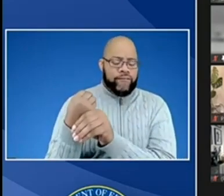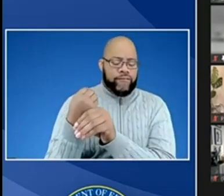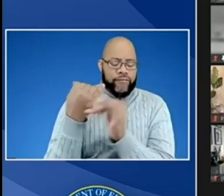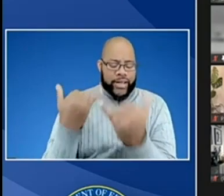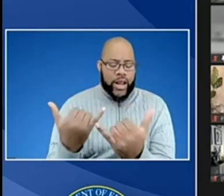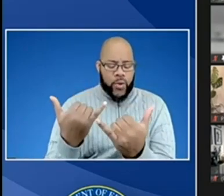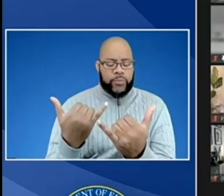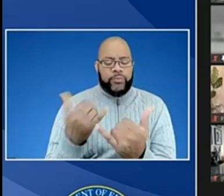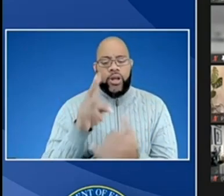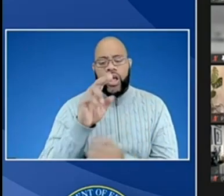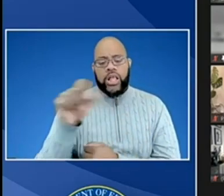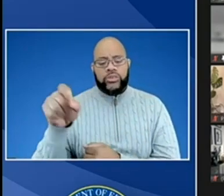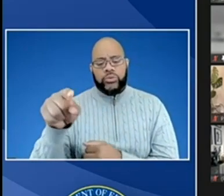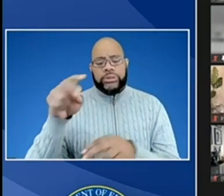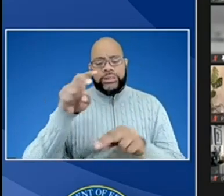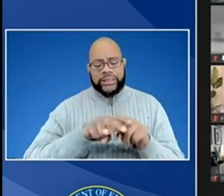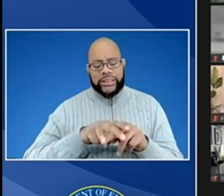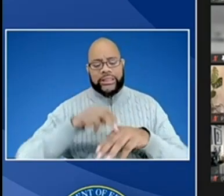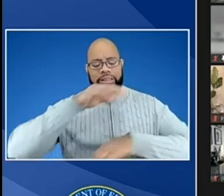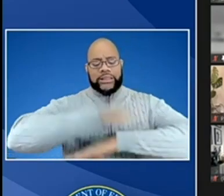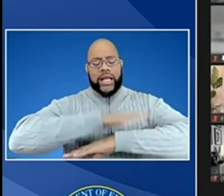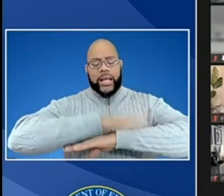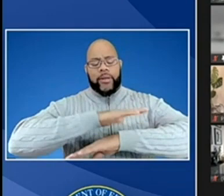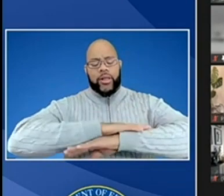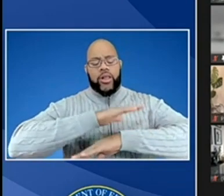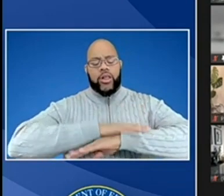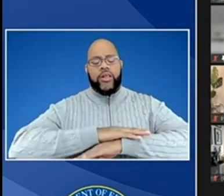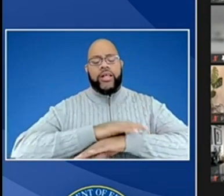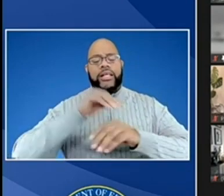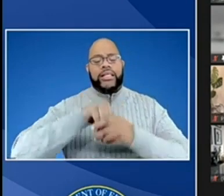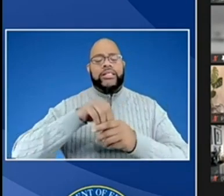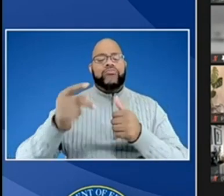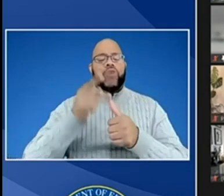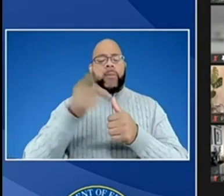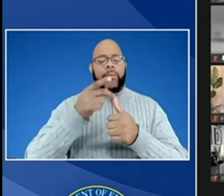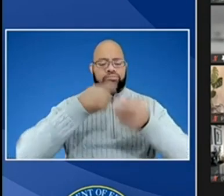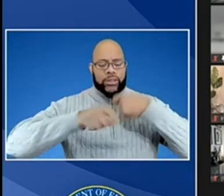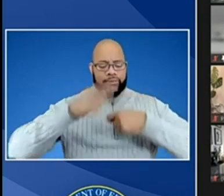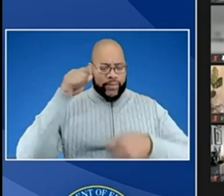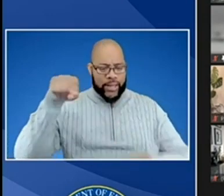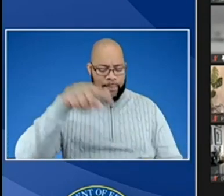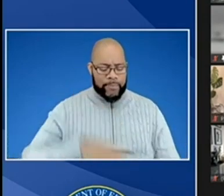time, unless you are sitting at the table in the primary's place.